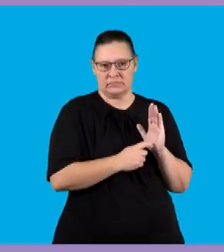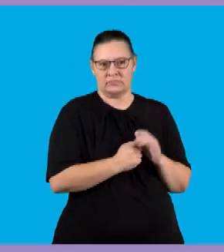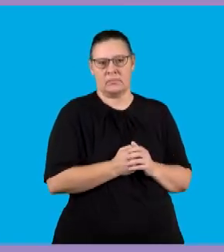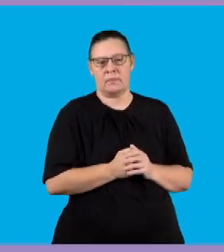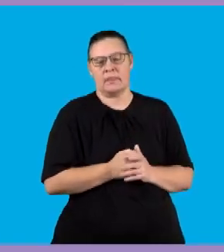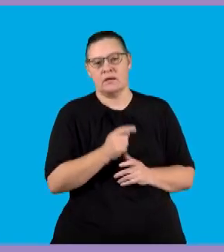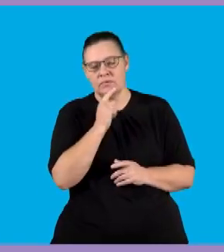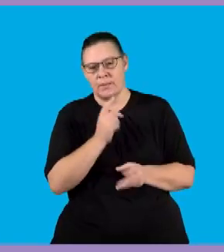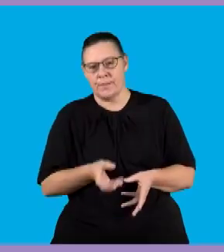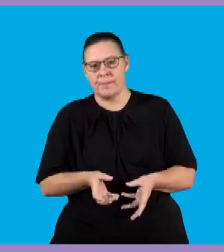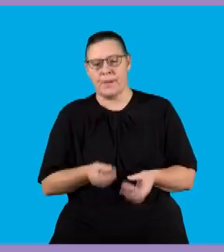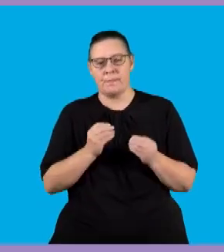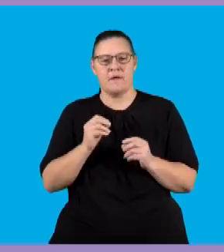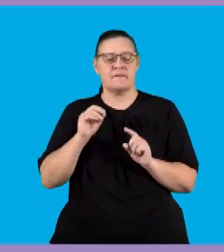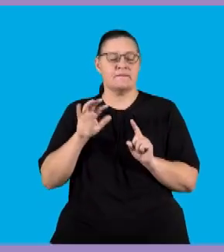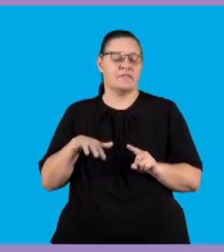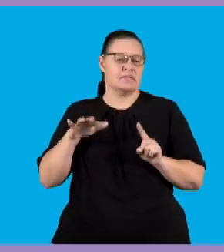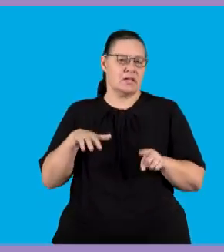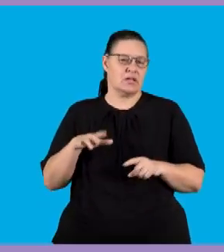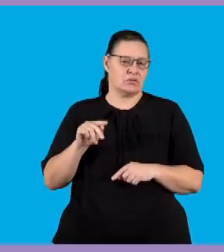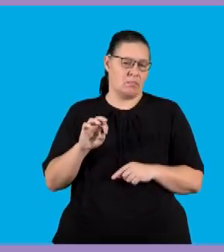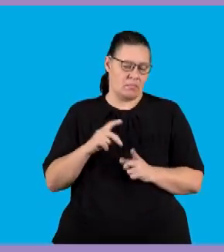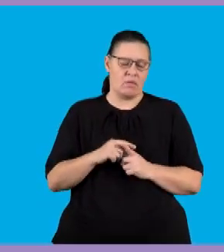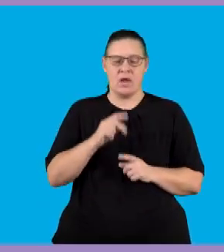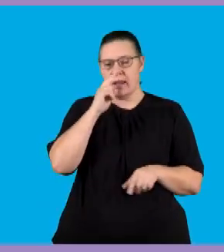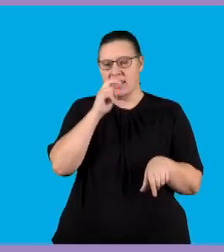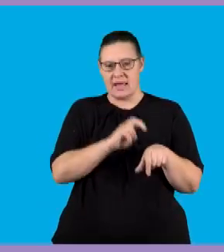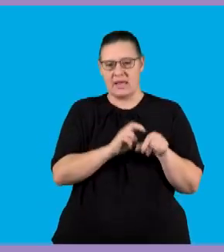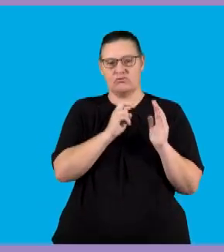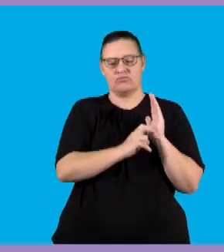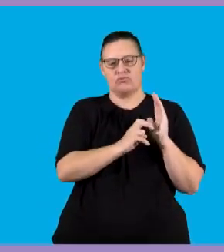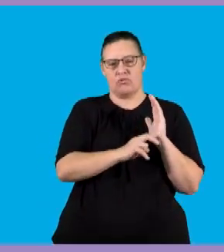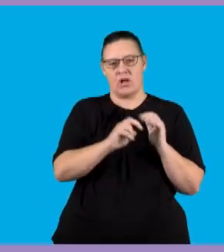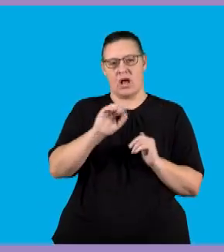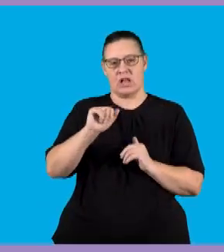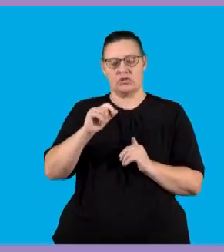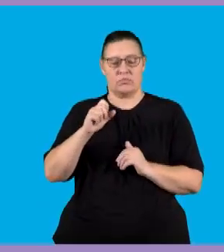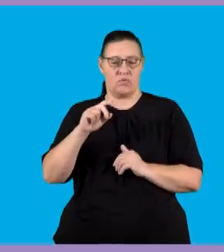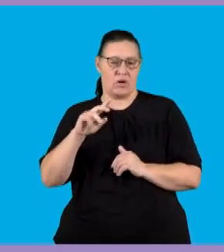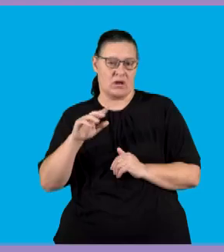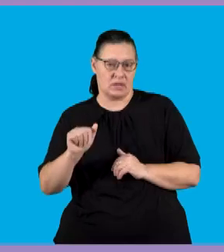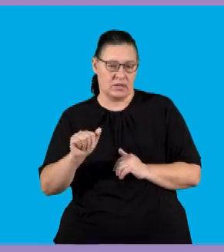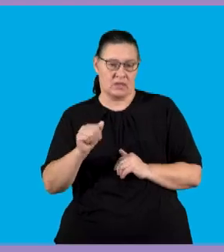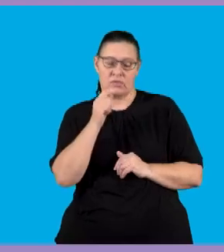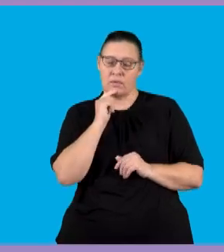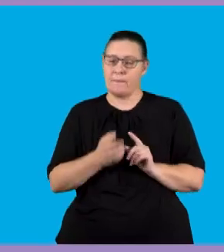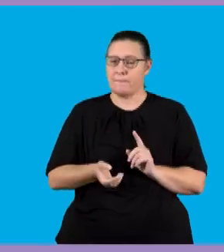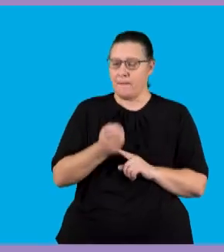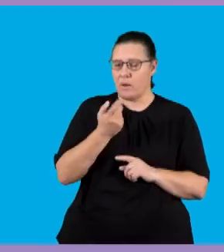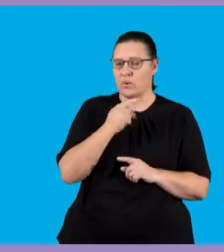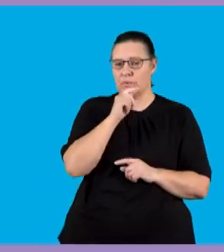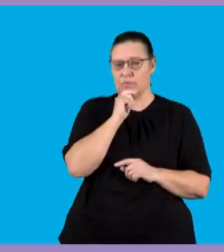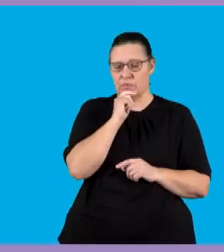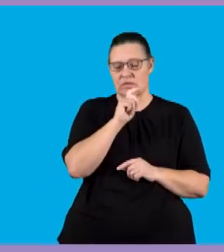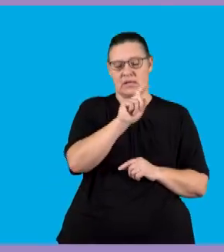our rule. So for us to find the 15th term, we need the algebraic rule. Let's quickly find that rule. We know